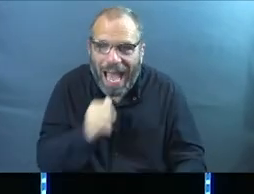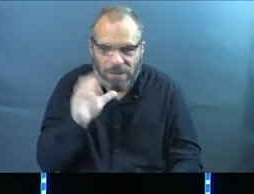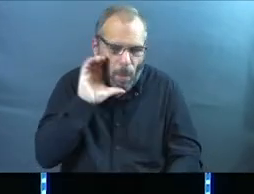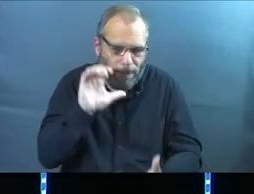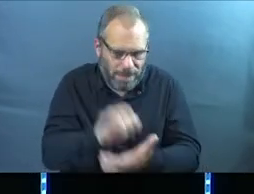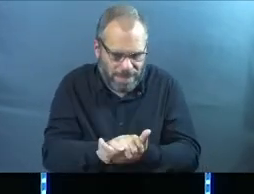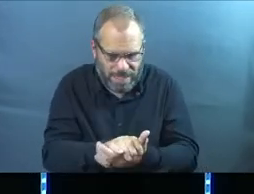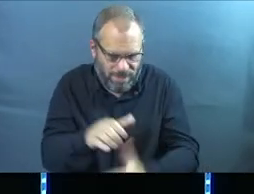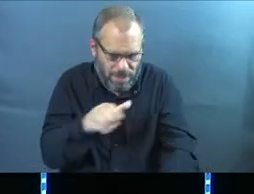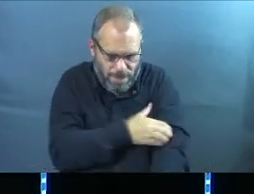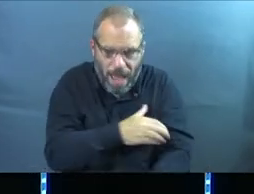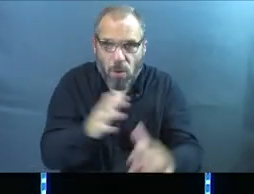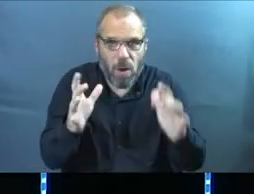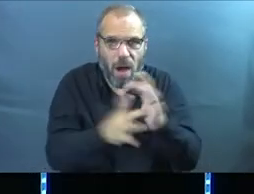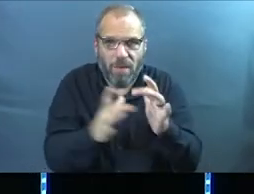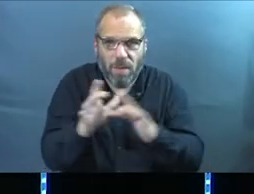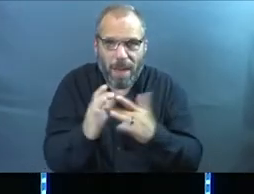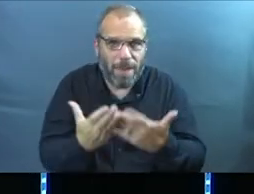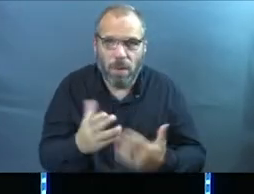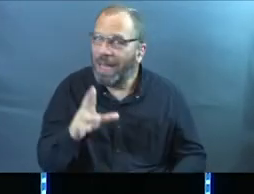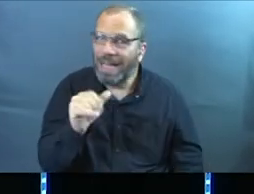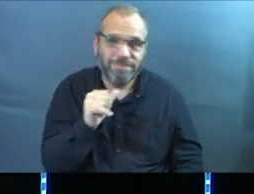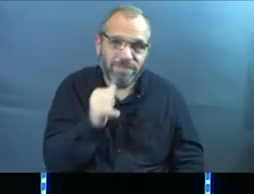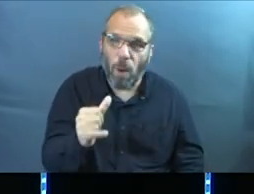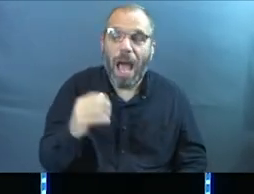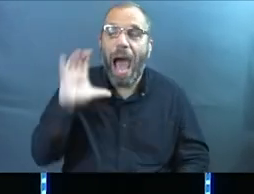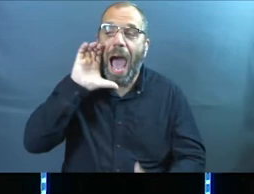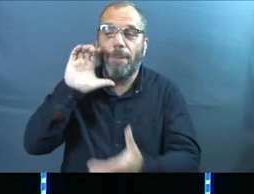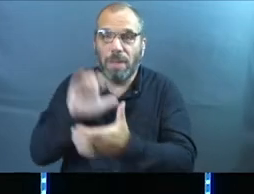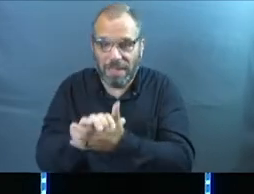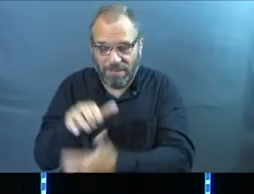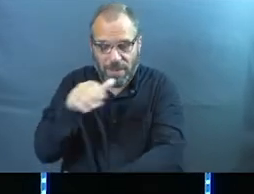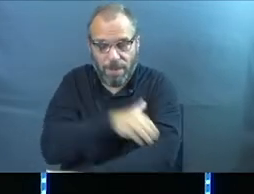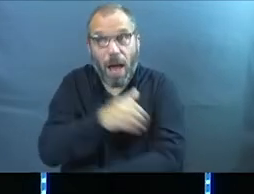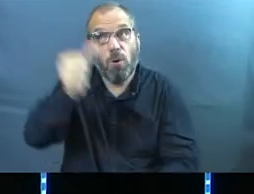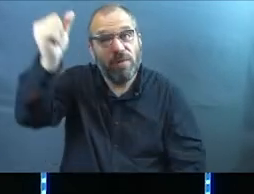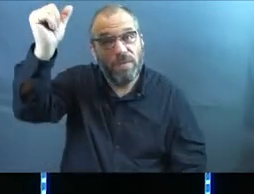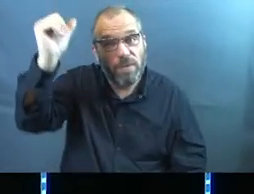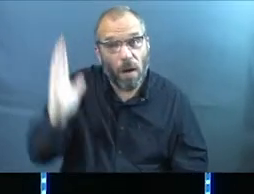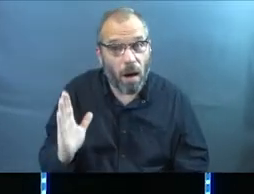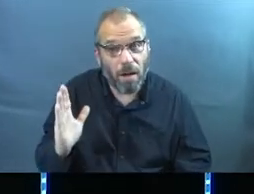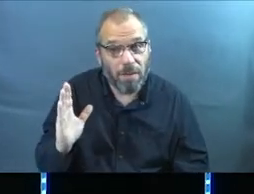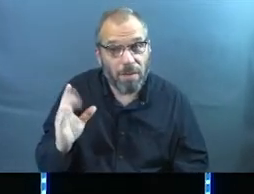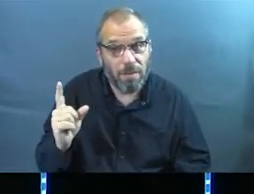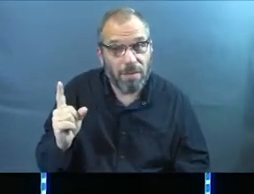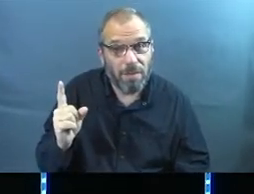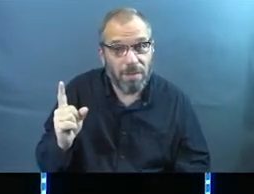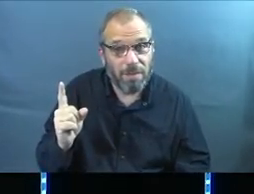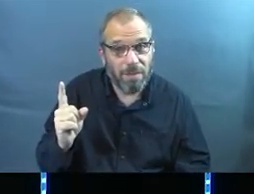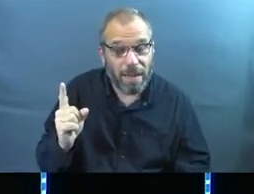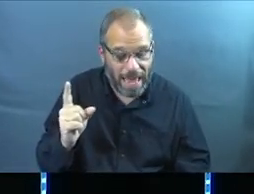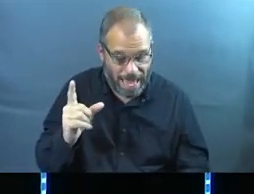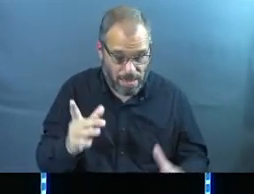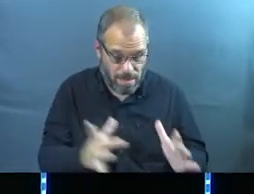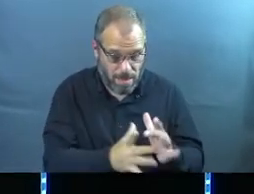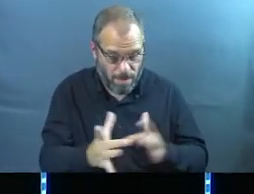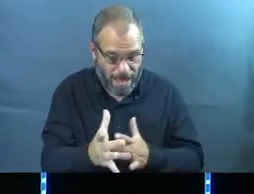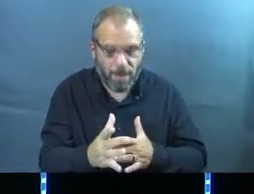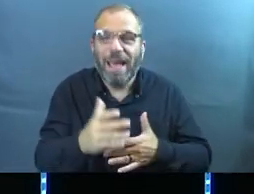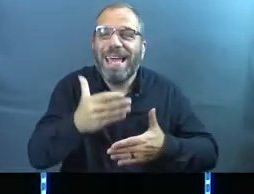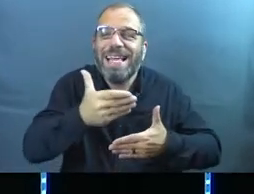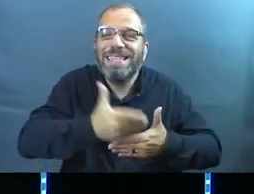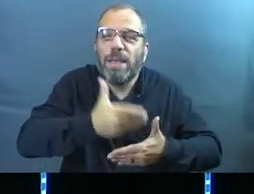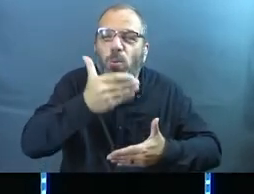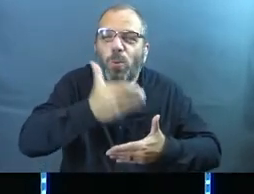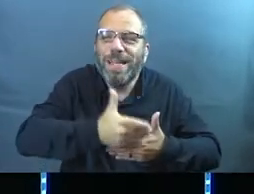believe in the power of the Bible. I don't. I believe in the power of God. Amen. And the Bible is a window